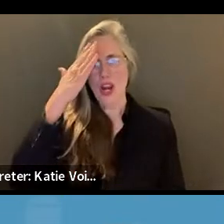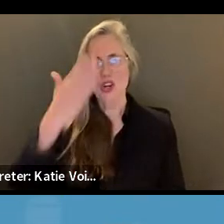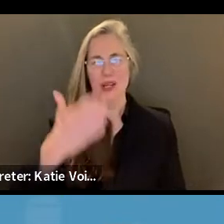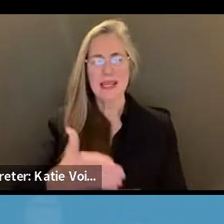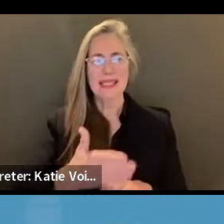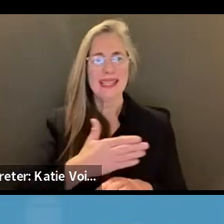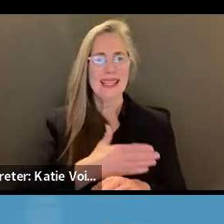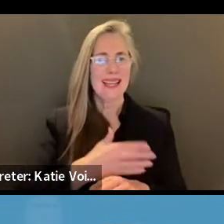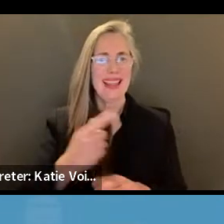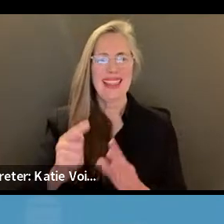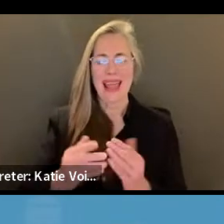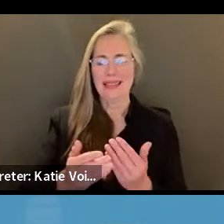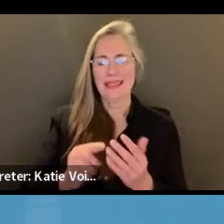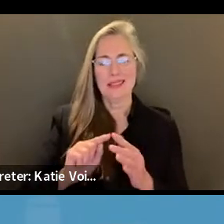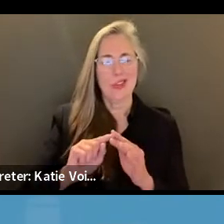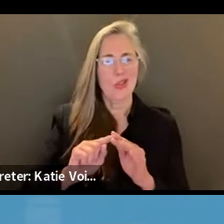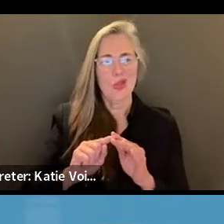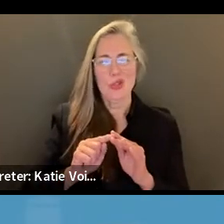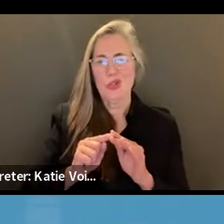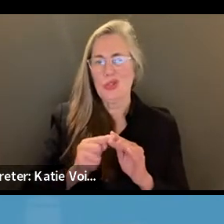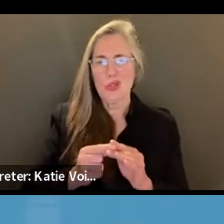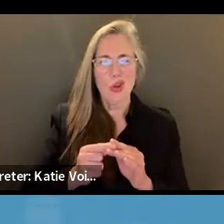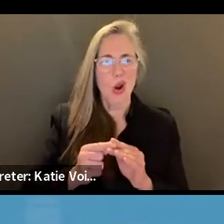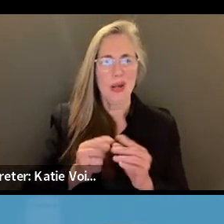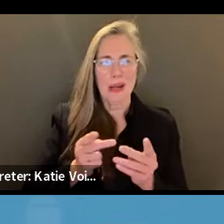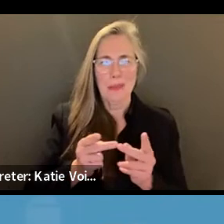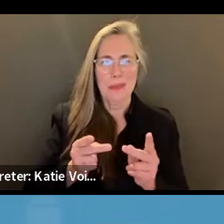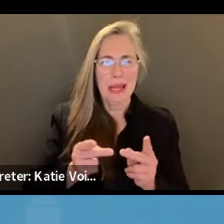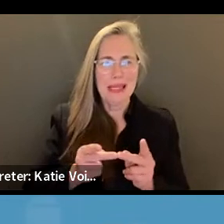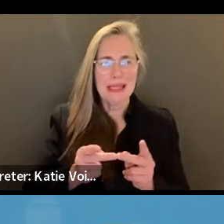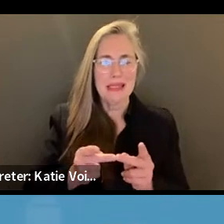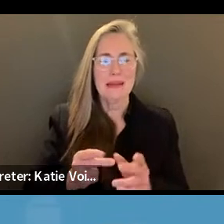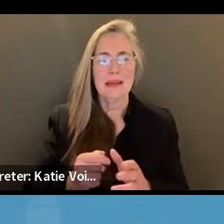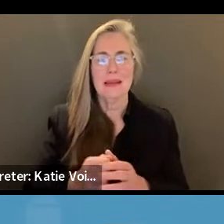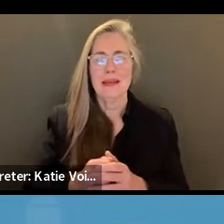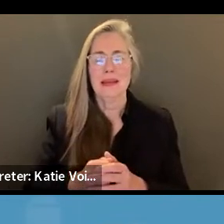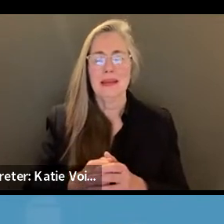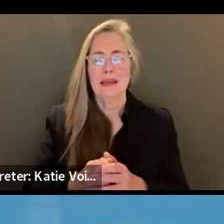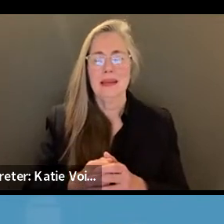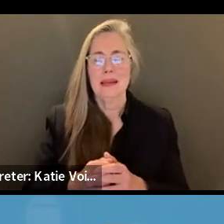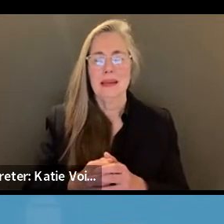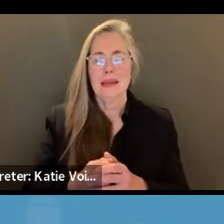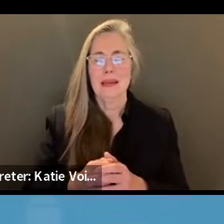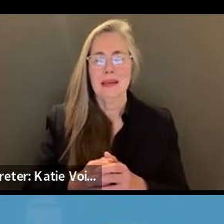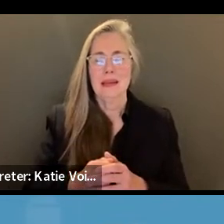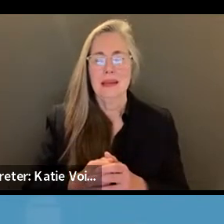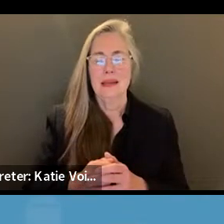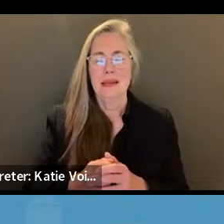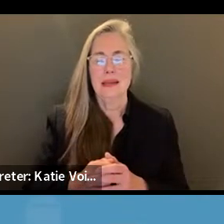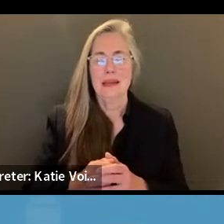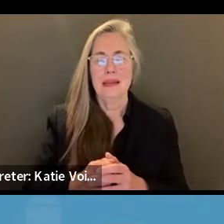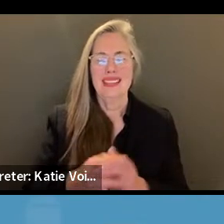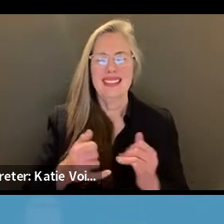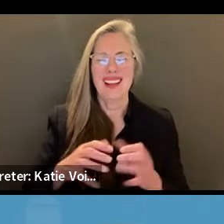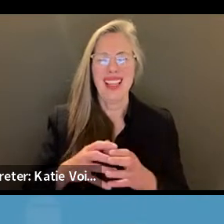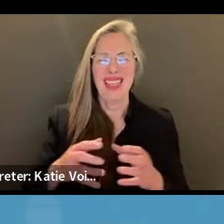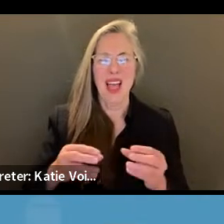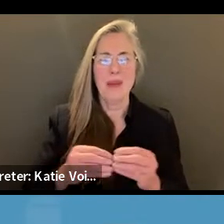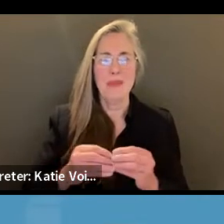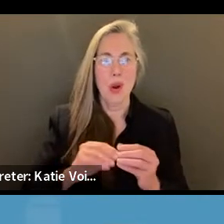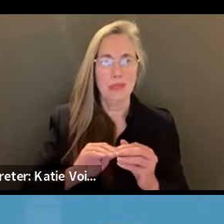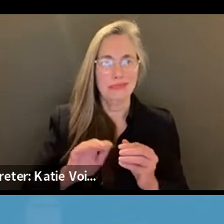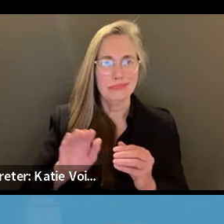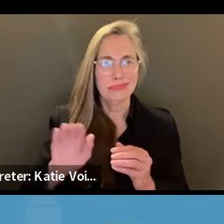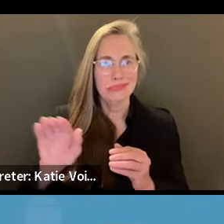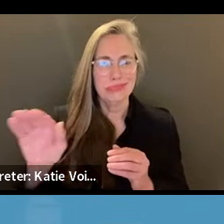starting point. For myself, I think that I had